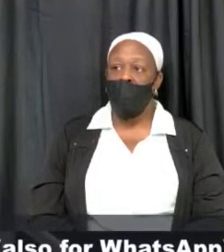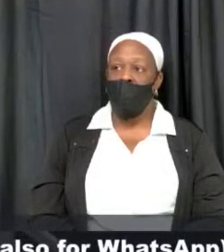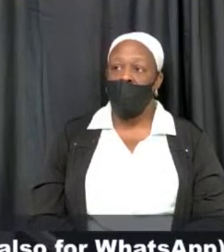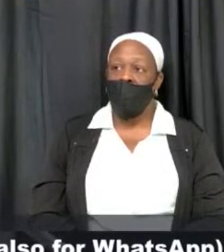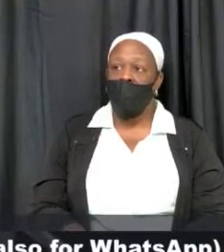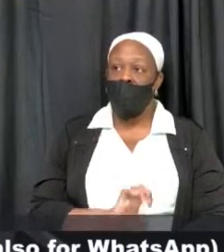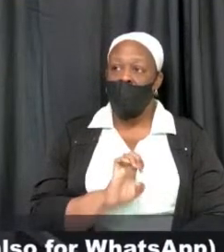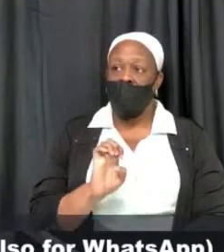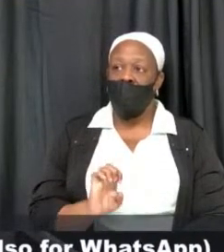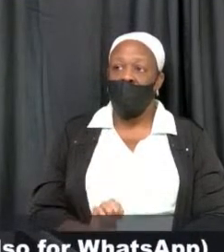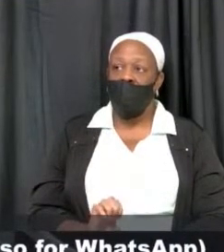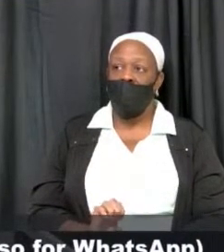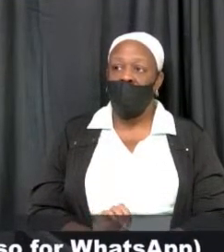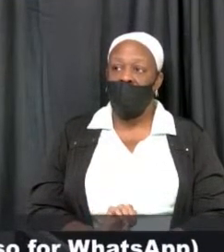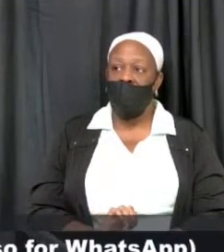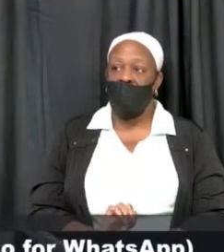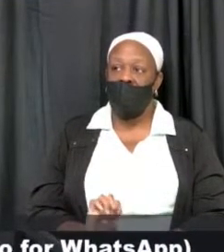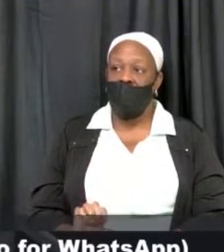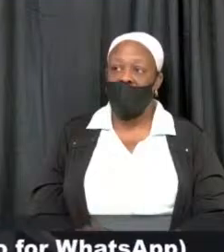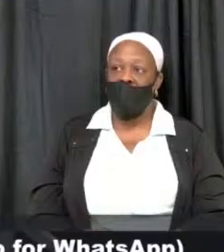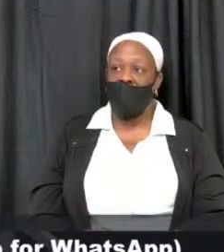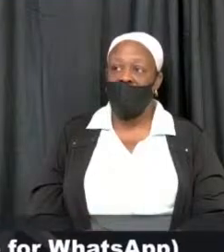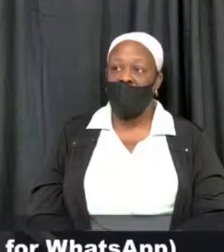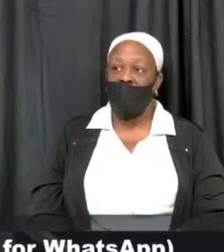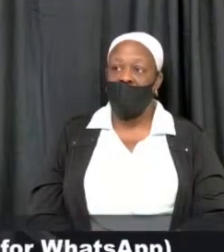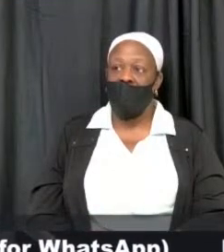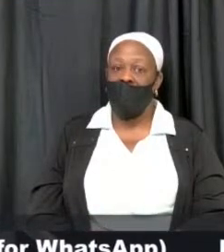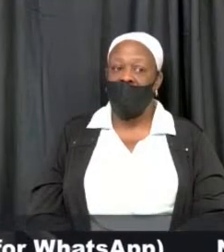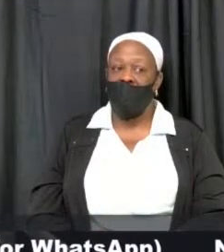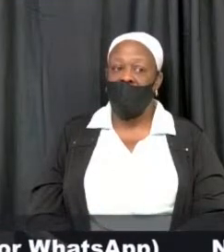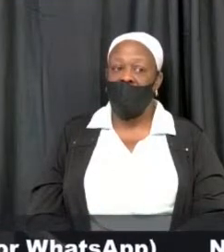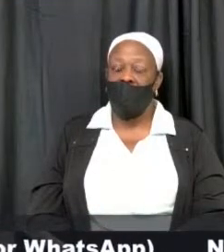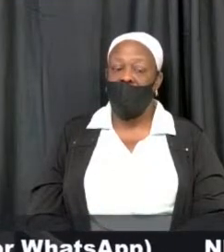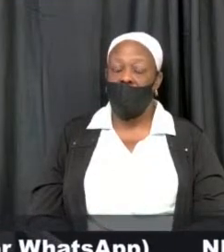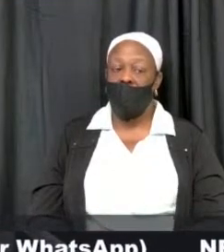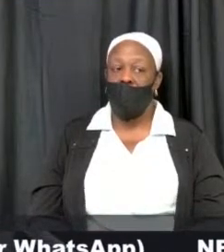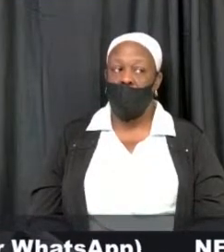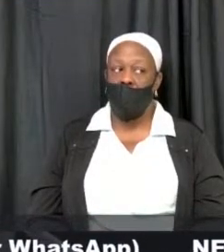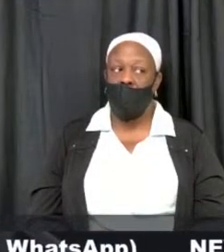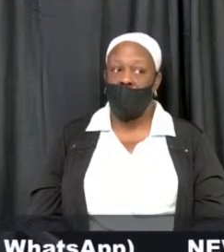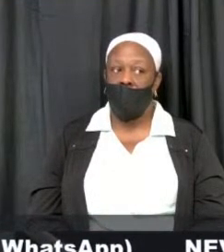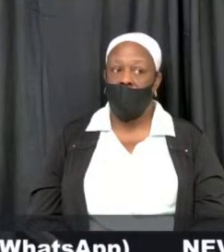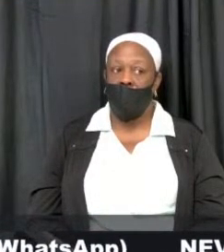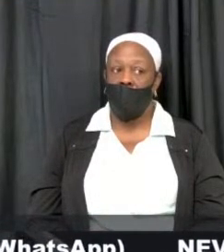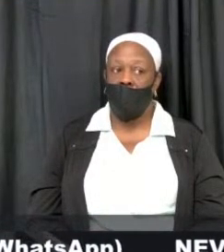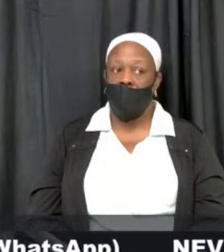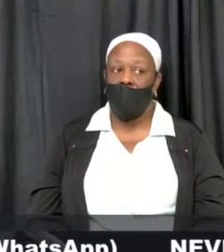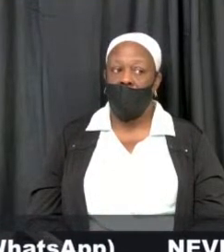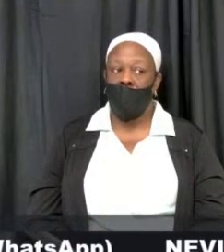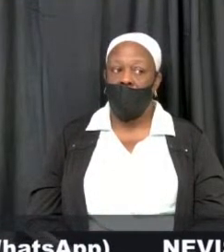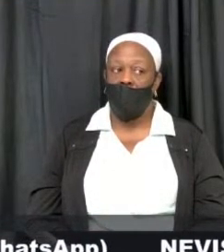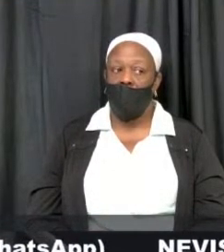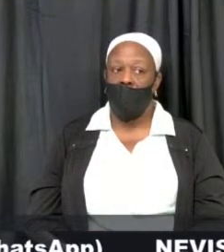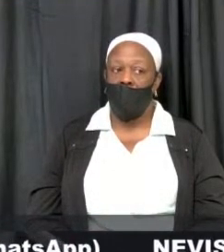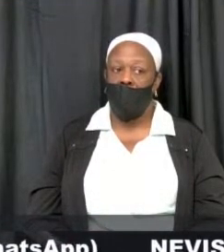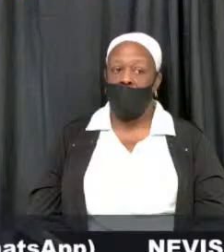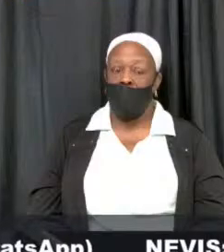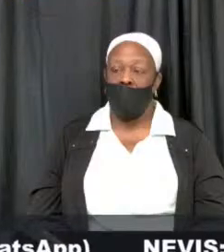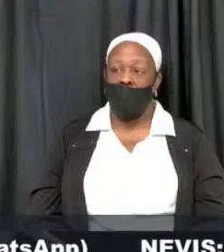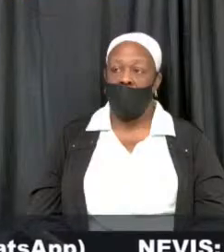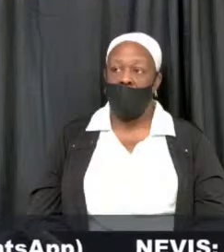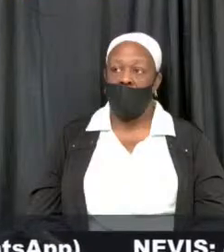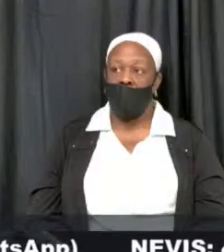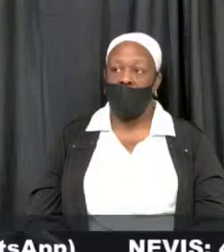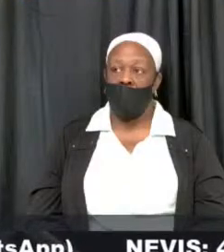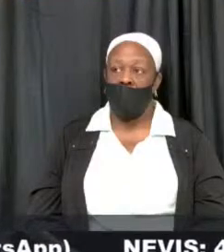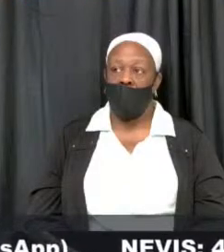to our Attorney General and chair of the Disaster